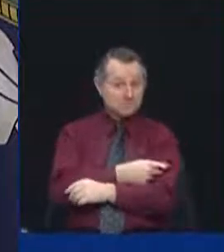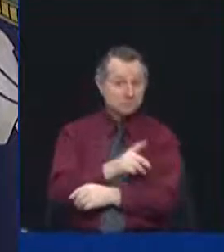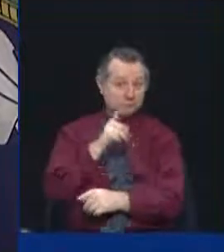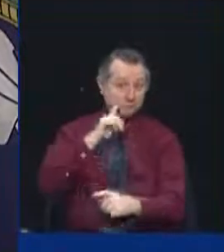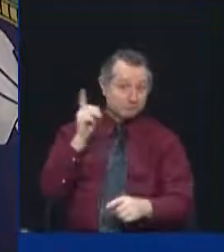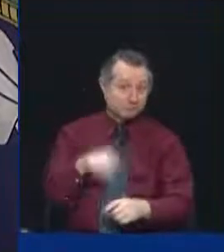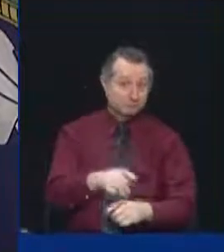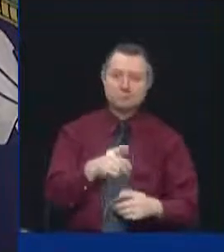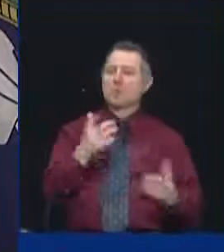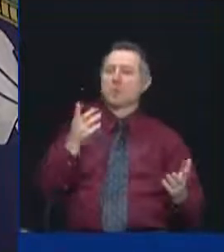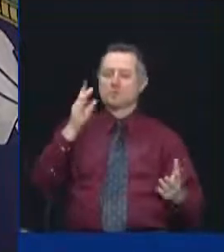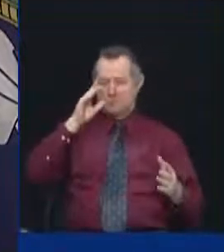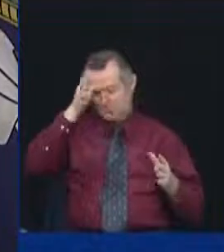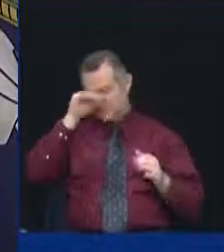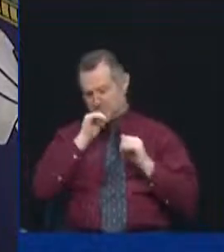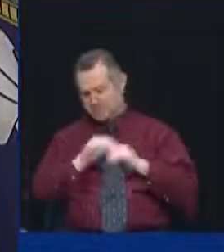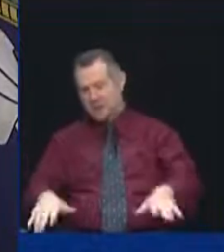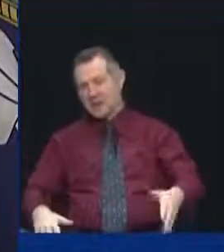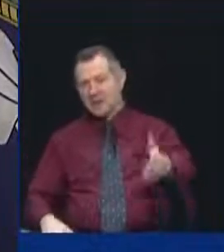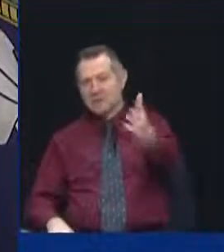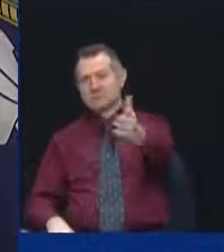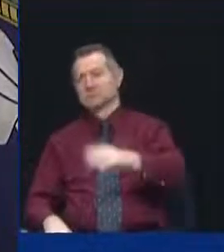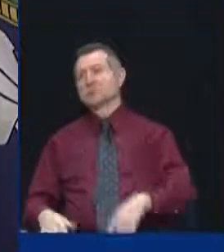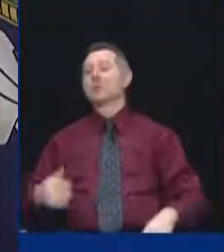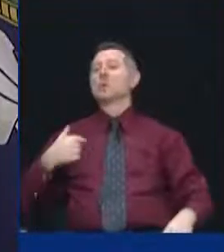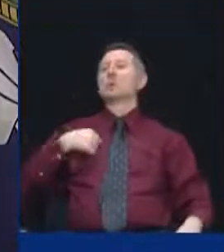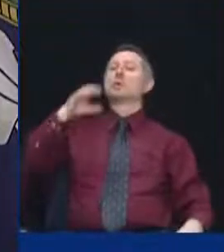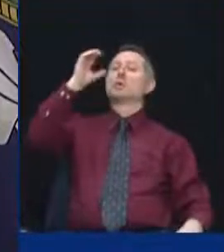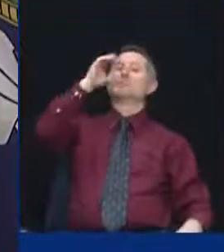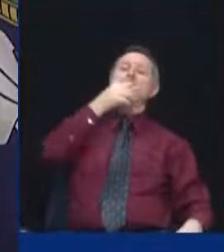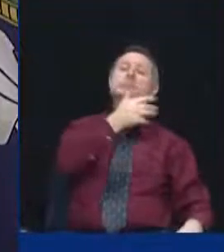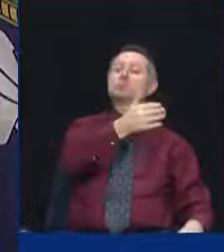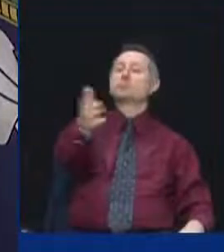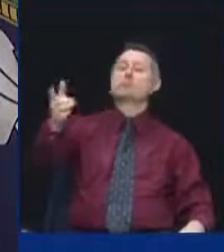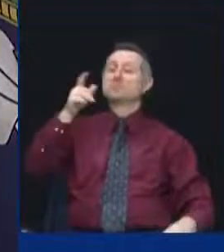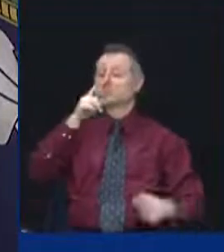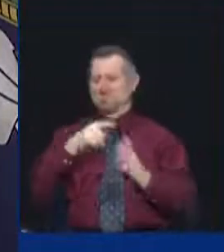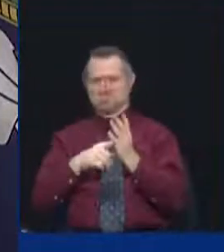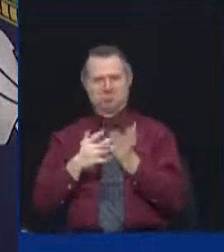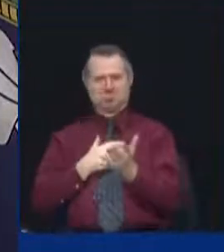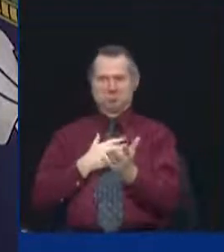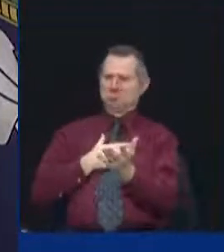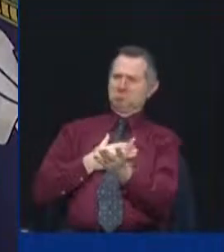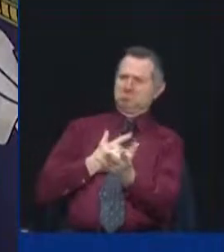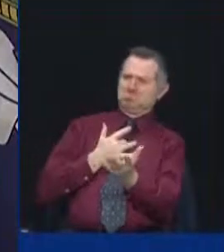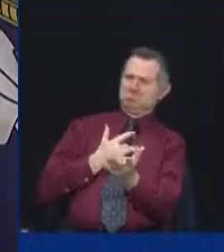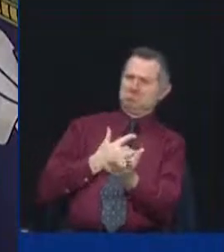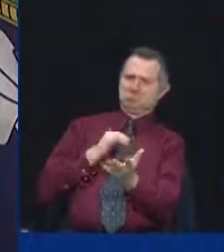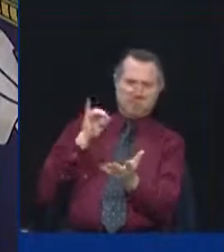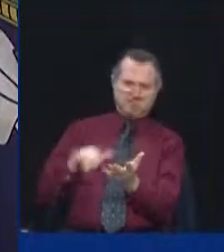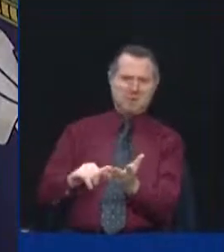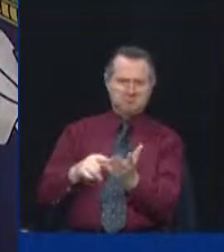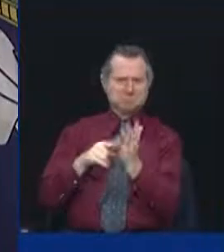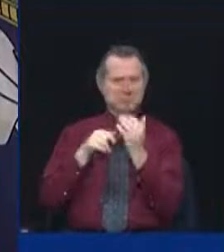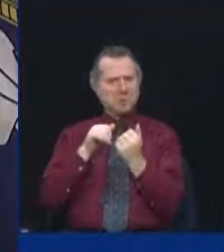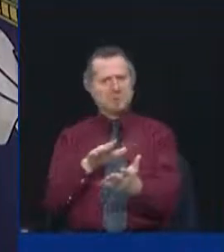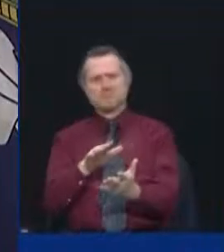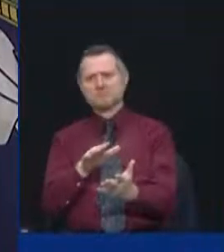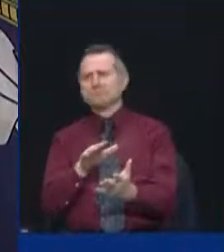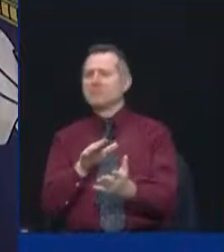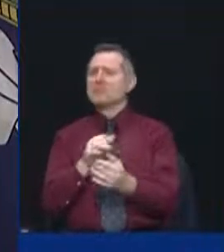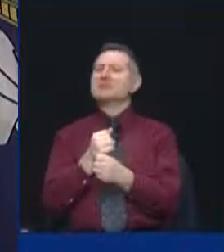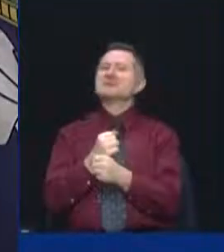for examples of that, because I think that's the smartest and safest. And by the way,